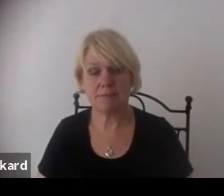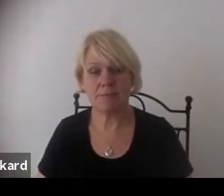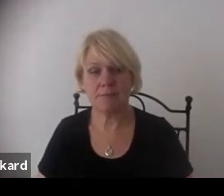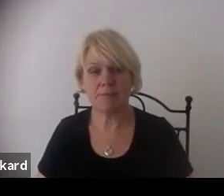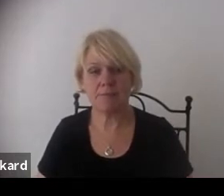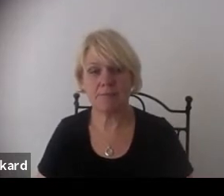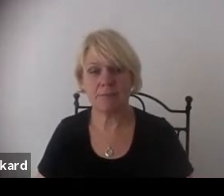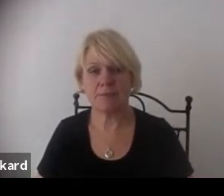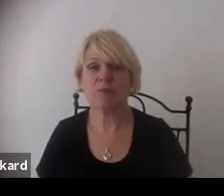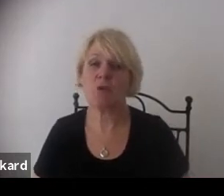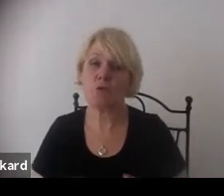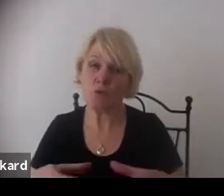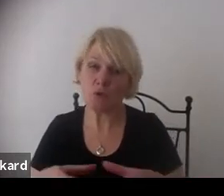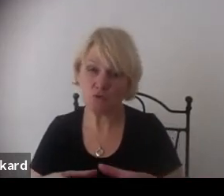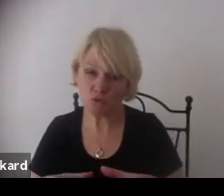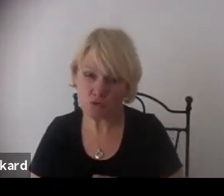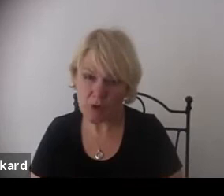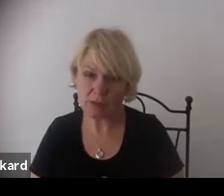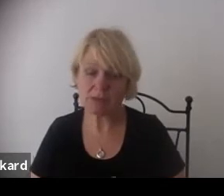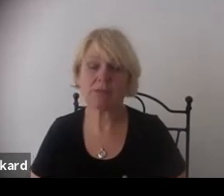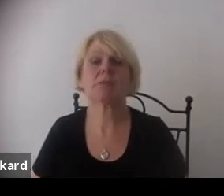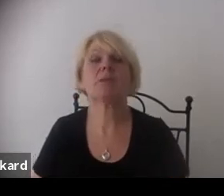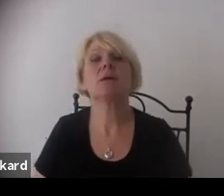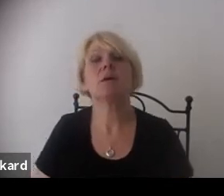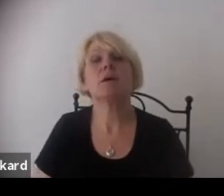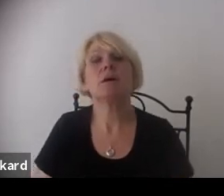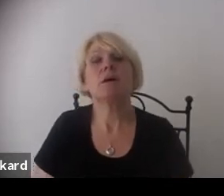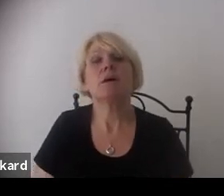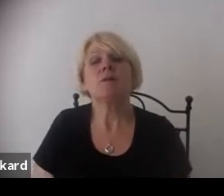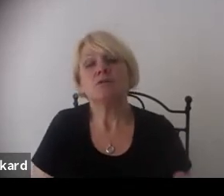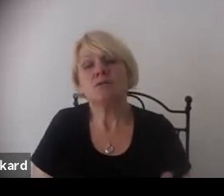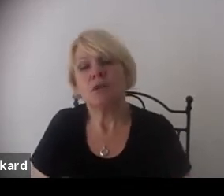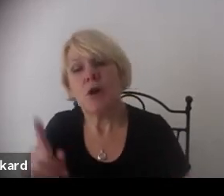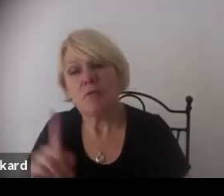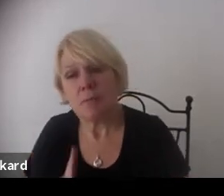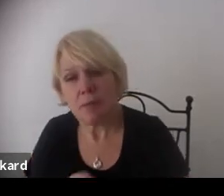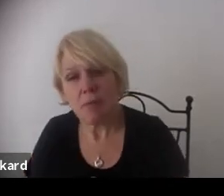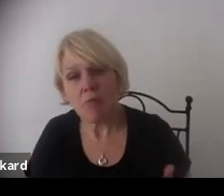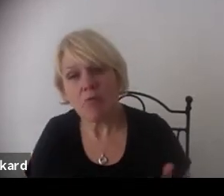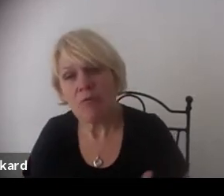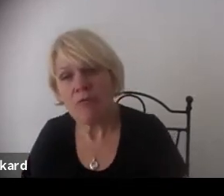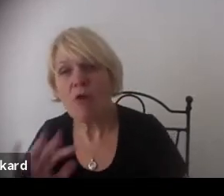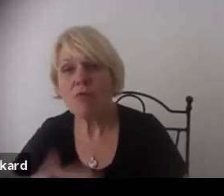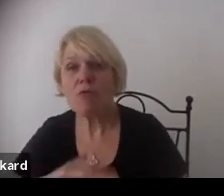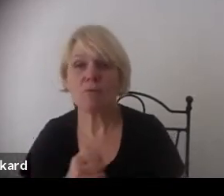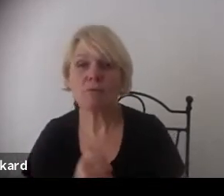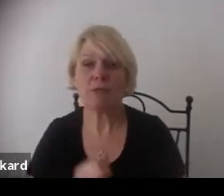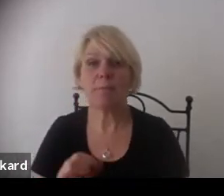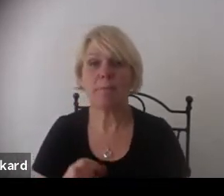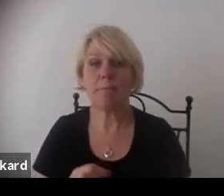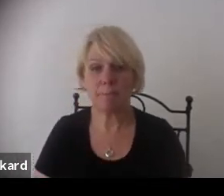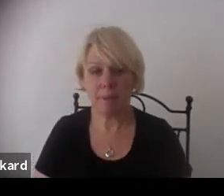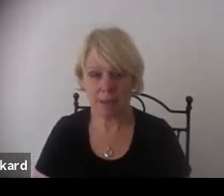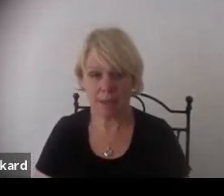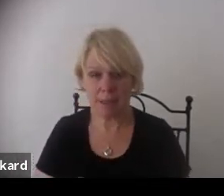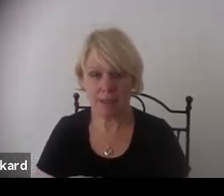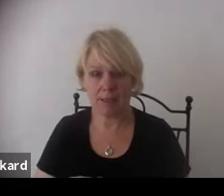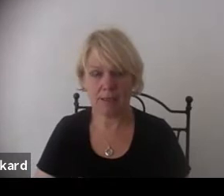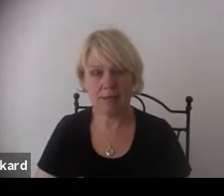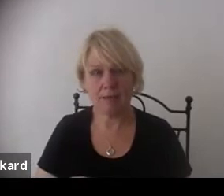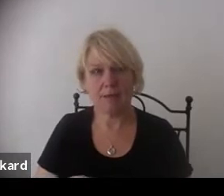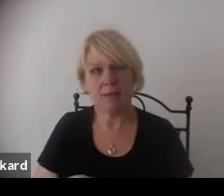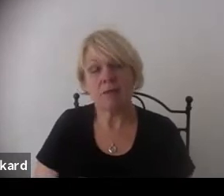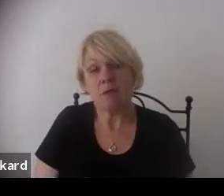who are referred to us by their GP because for whatever reason they need a bit more support.